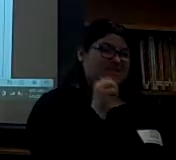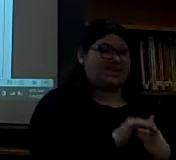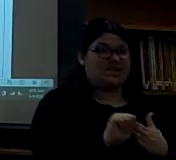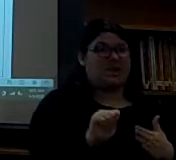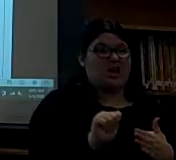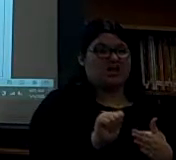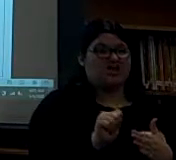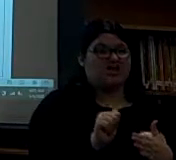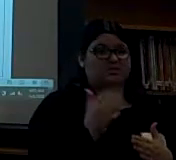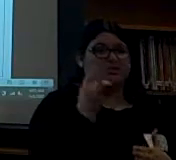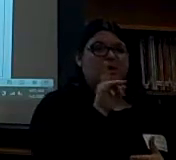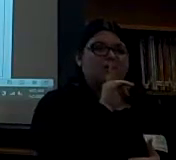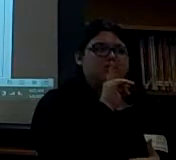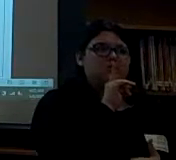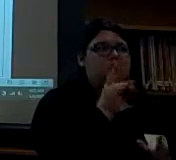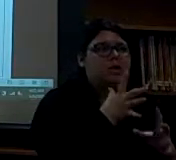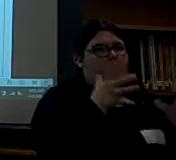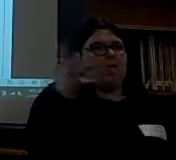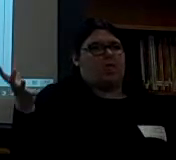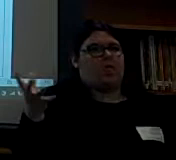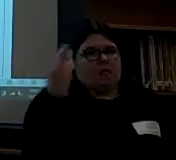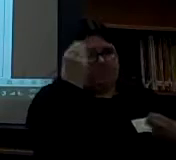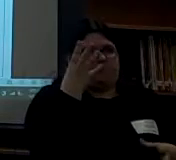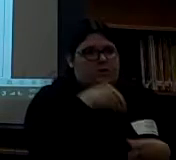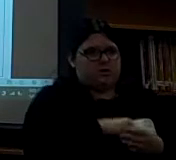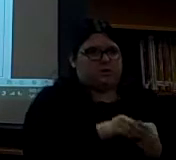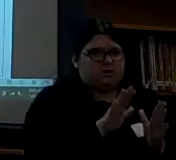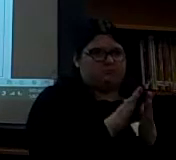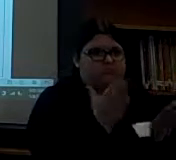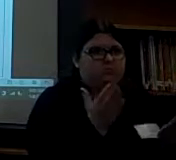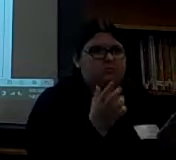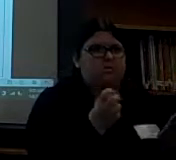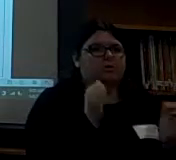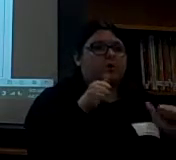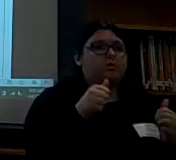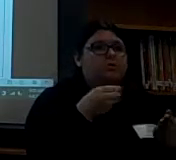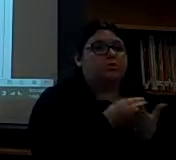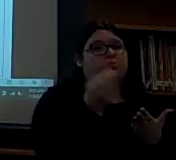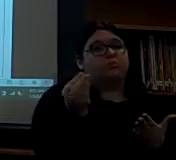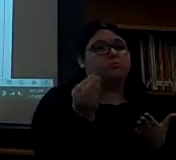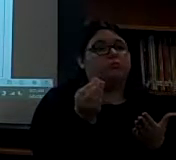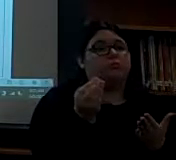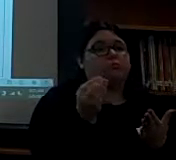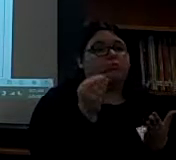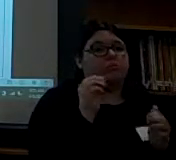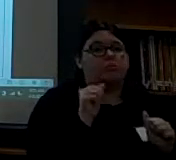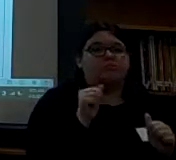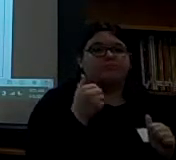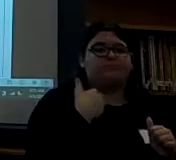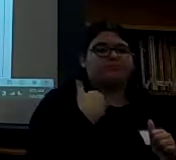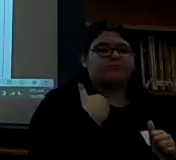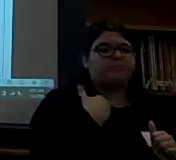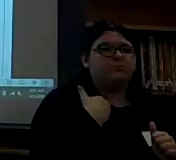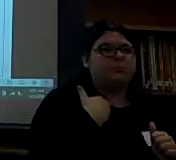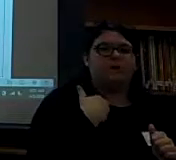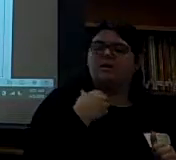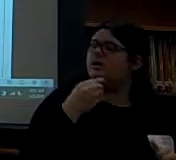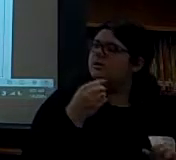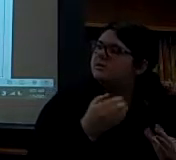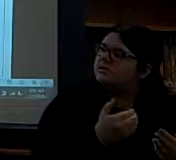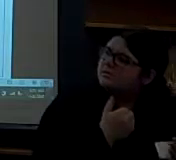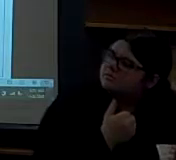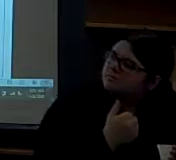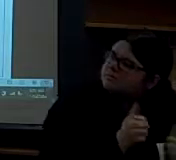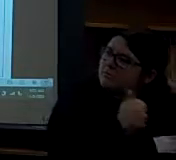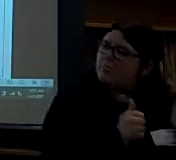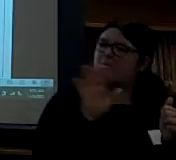because there's a lot in there. But you can look at that too or purchase that today. So basically, to summarize what I